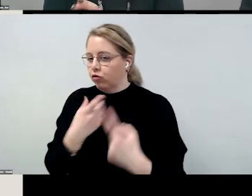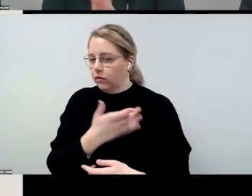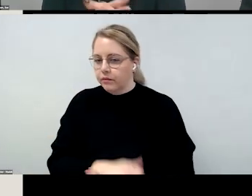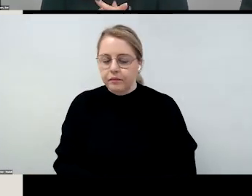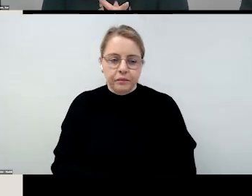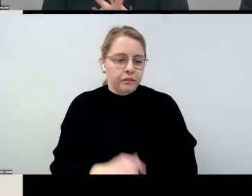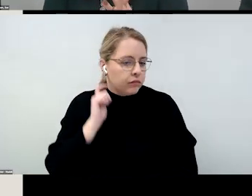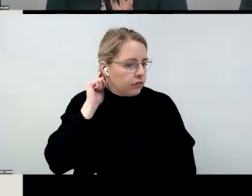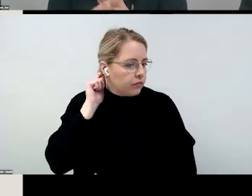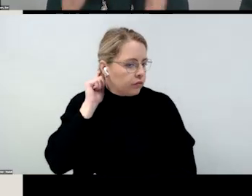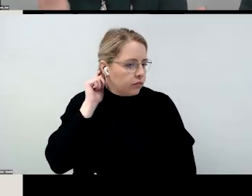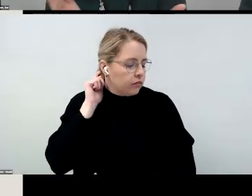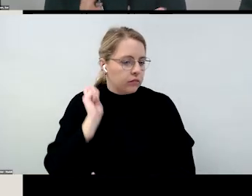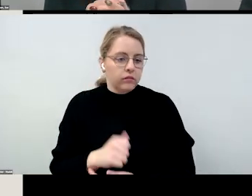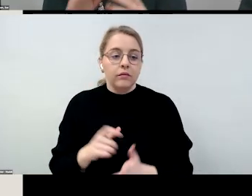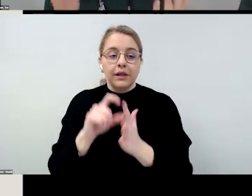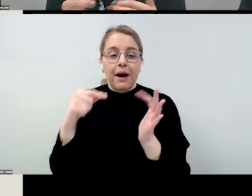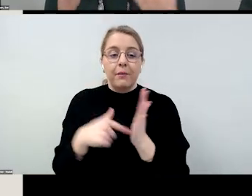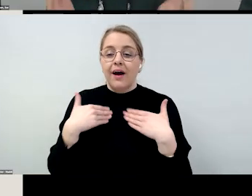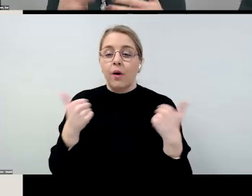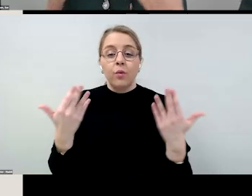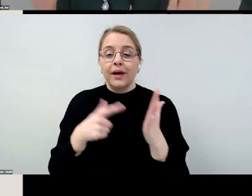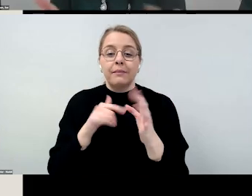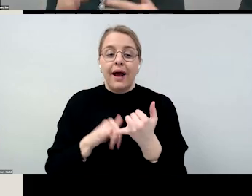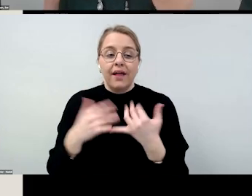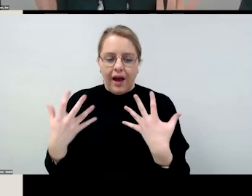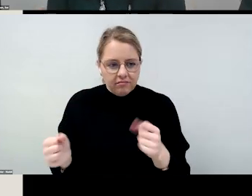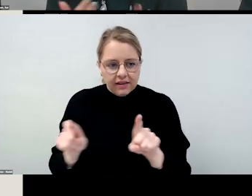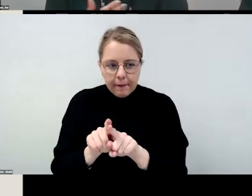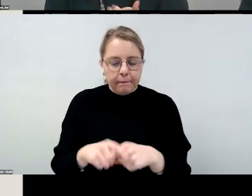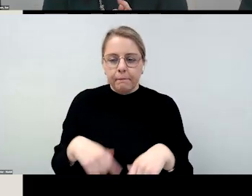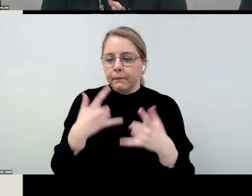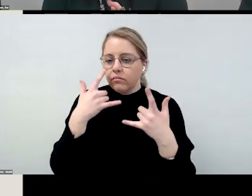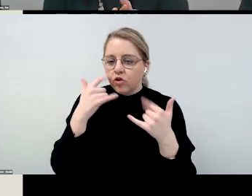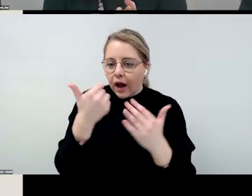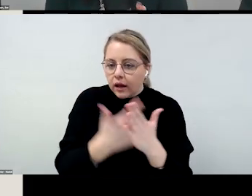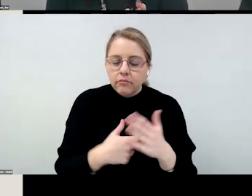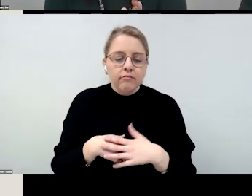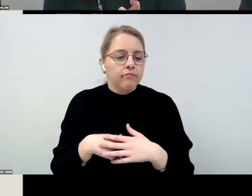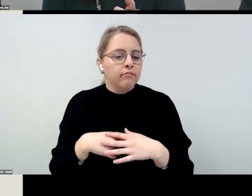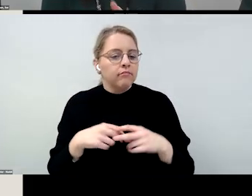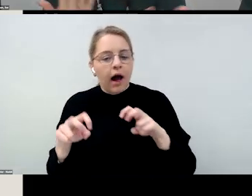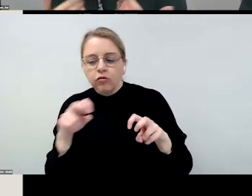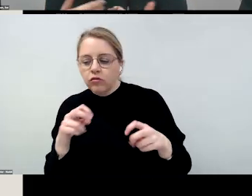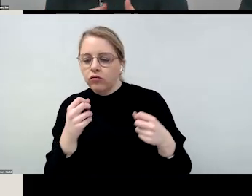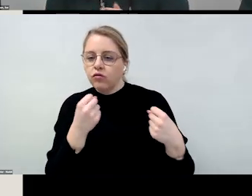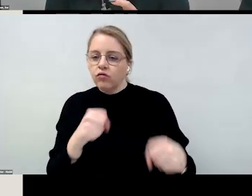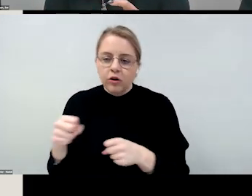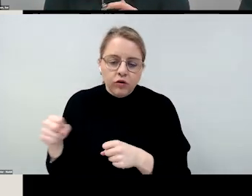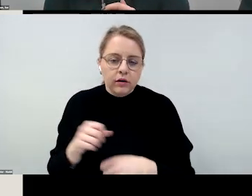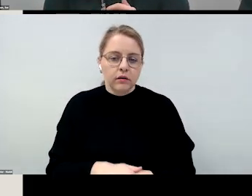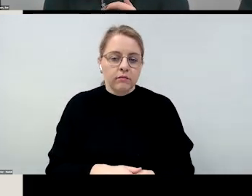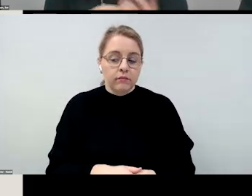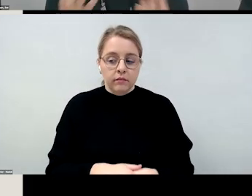Likewise, the Department of Health in Tasmania has put together checklists, actions, strategies, resources to help health services reflect